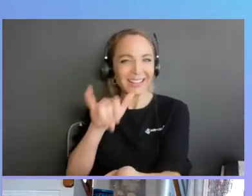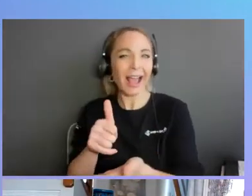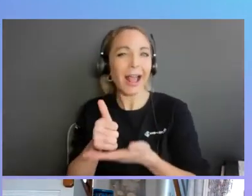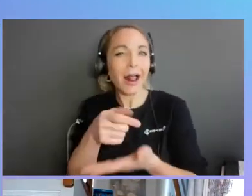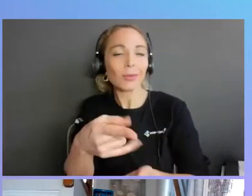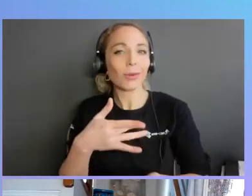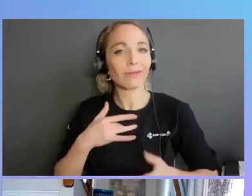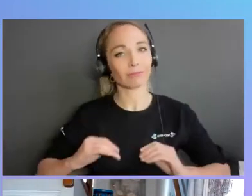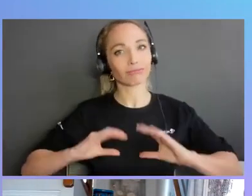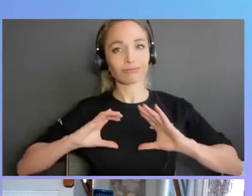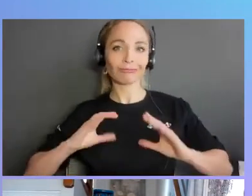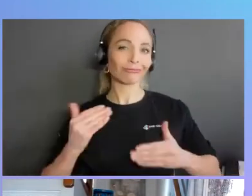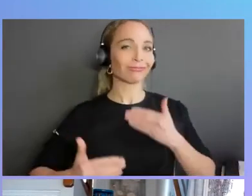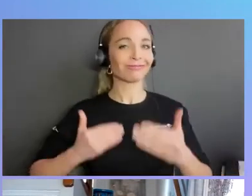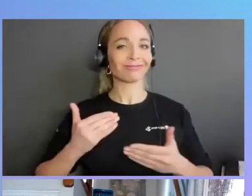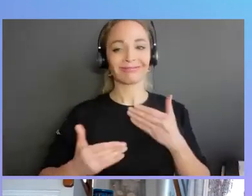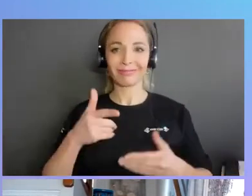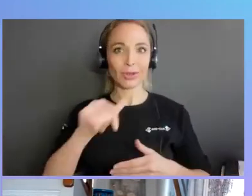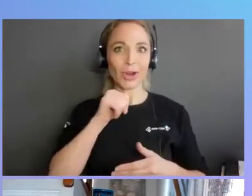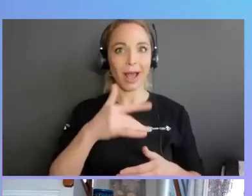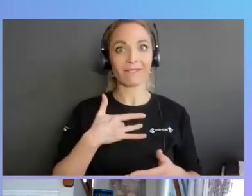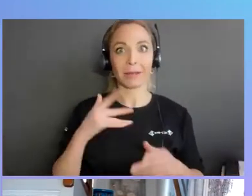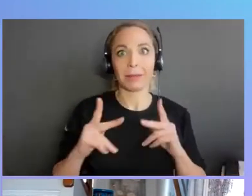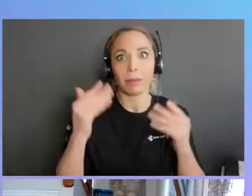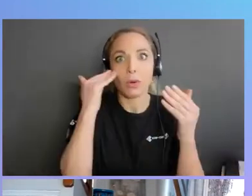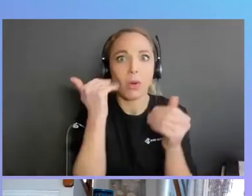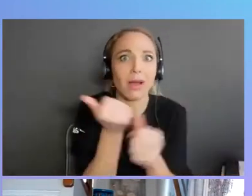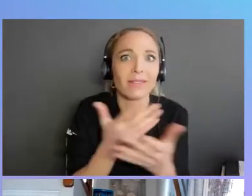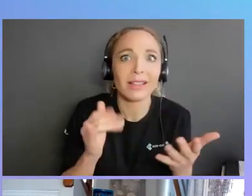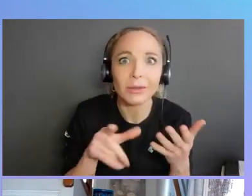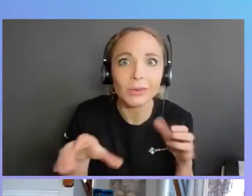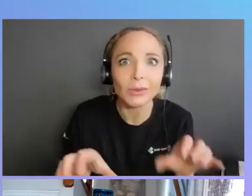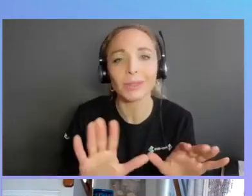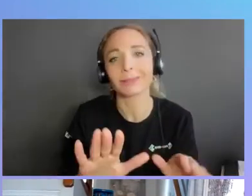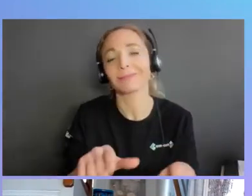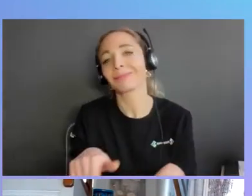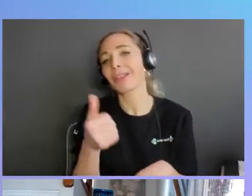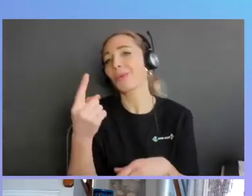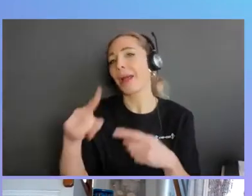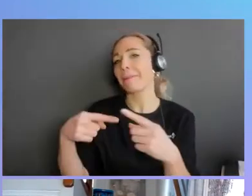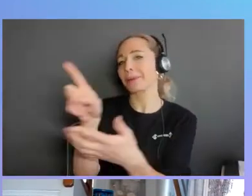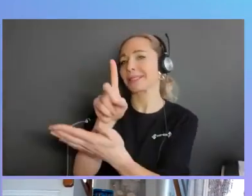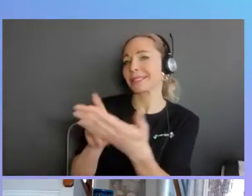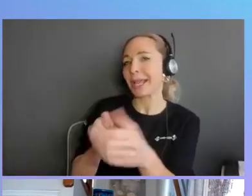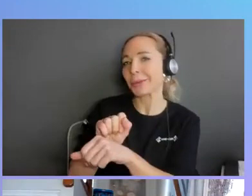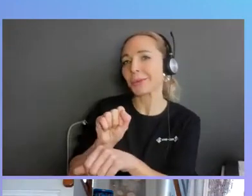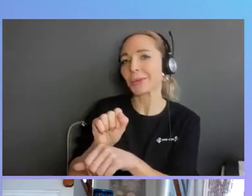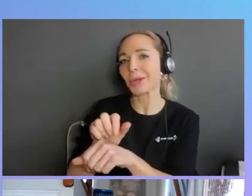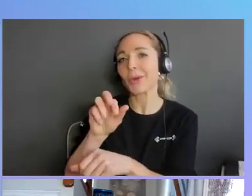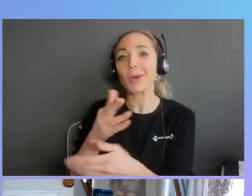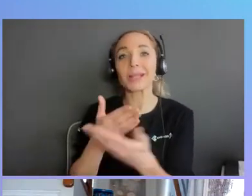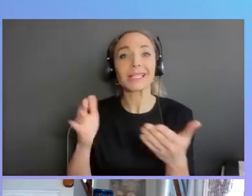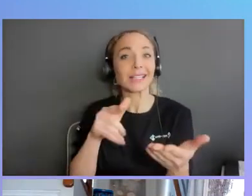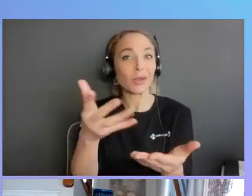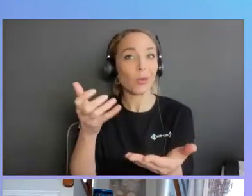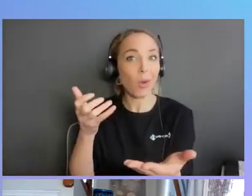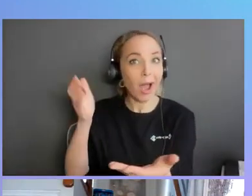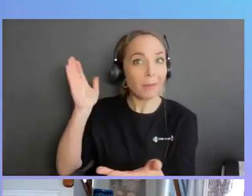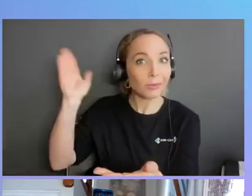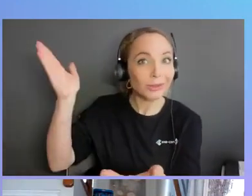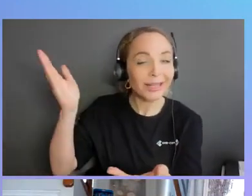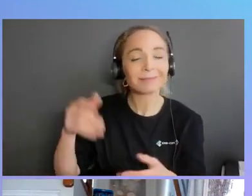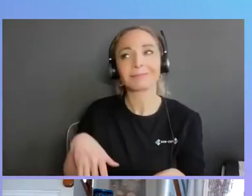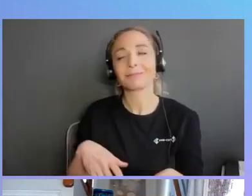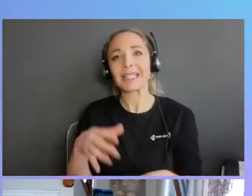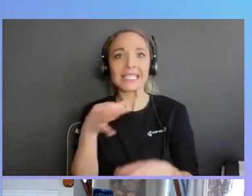like design work or improvements you want to suggest, is rather than thinking about it as I'm going to go in this room and they're going to judge me,